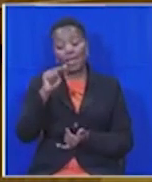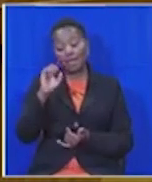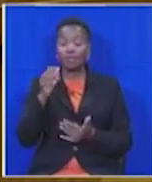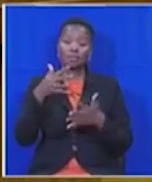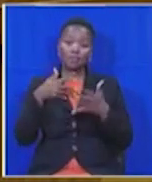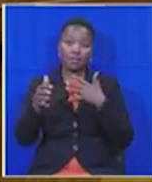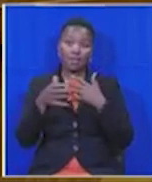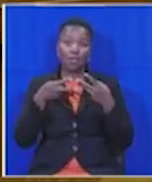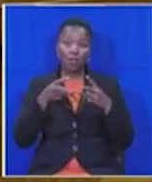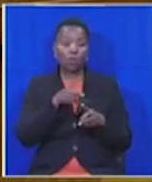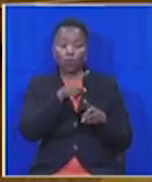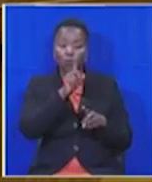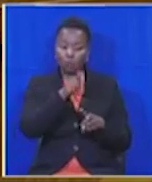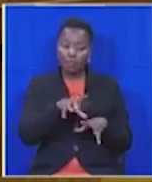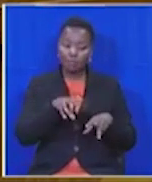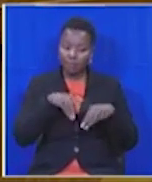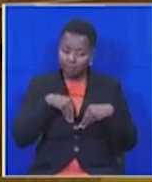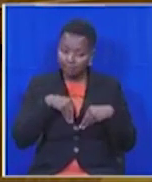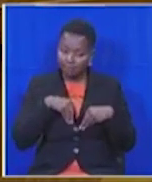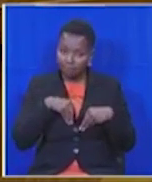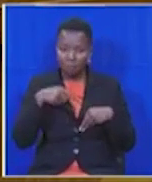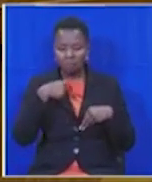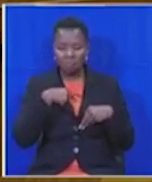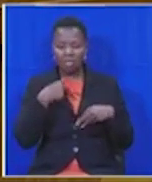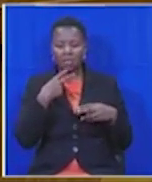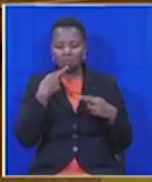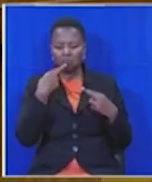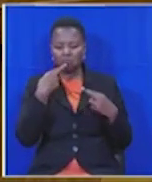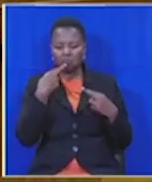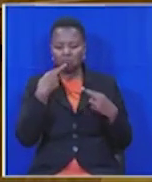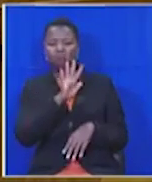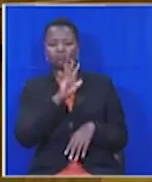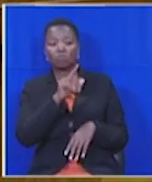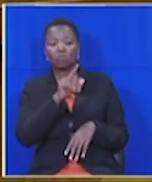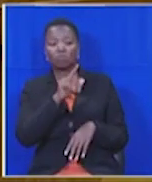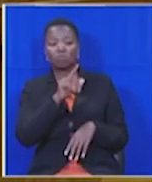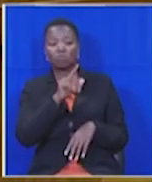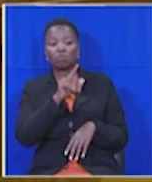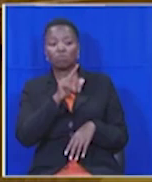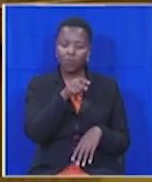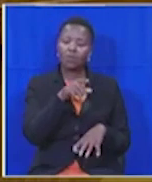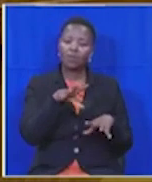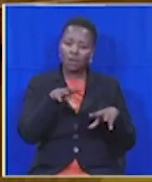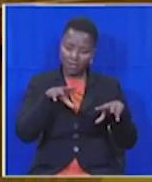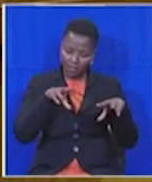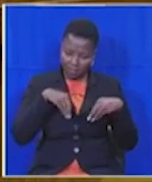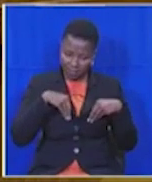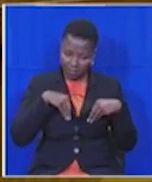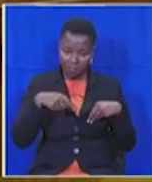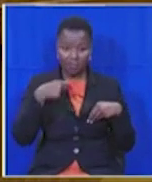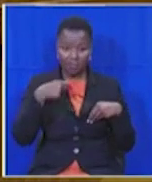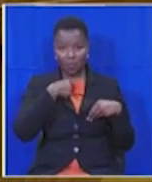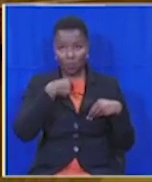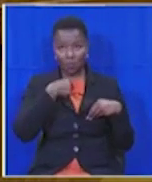you must accept though, I'm not being arrogant, that accept the fact that we are